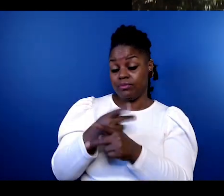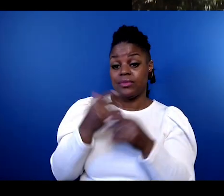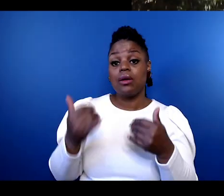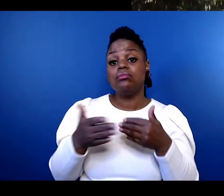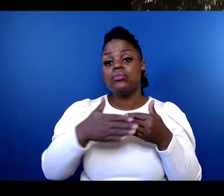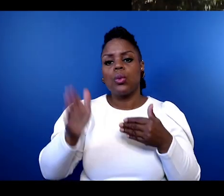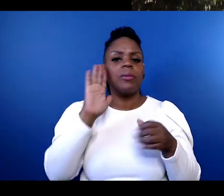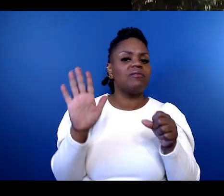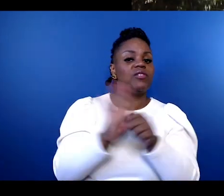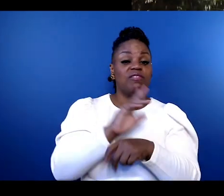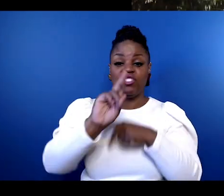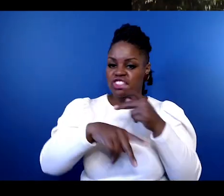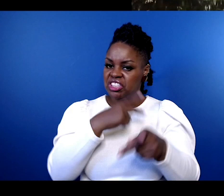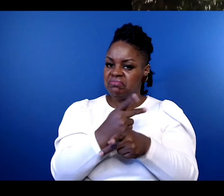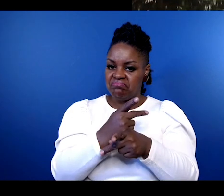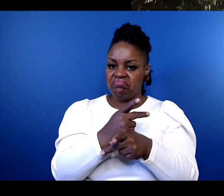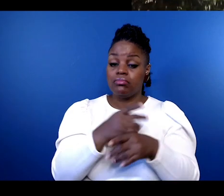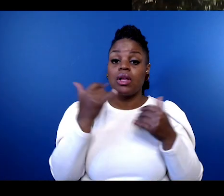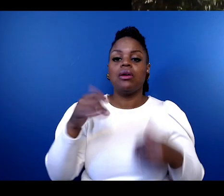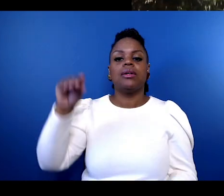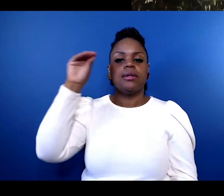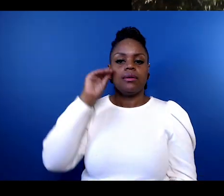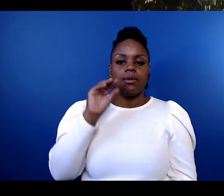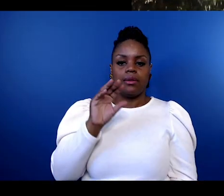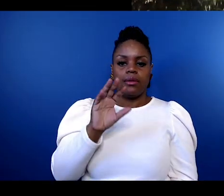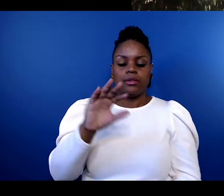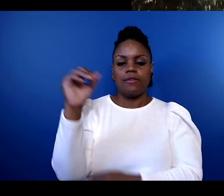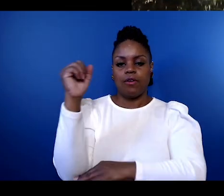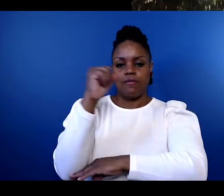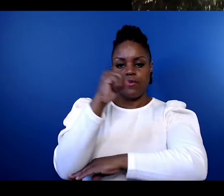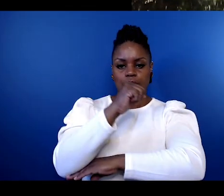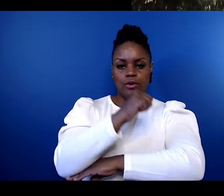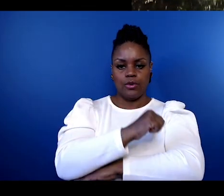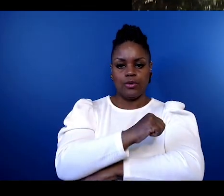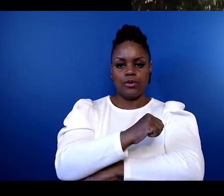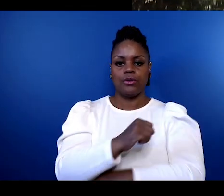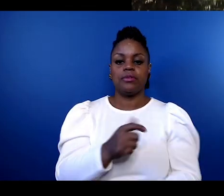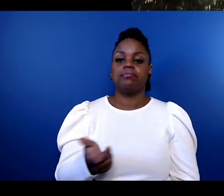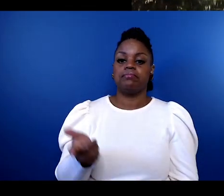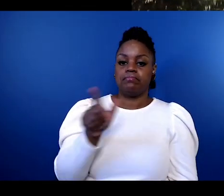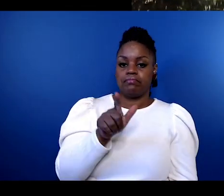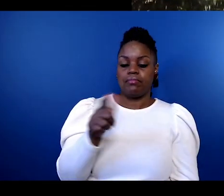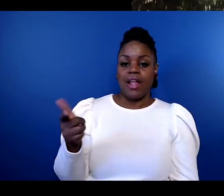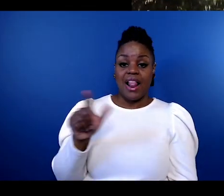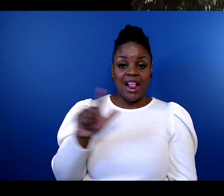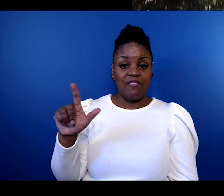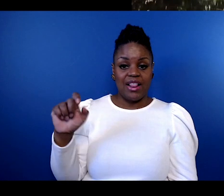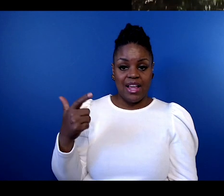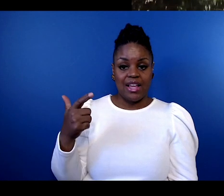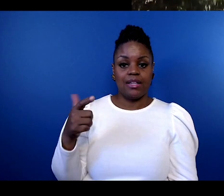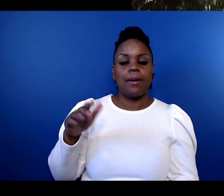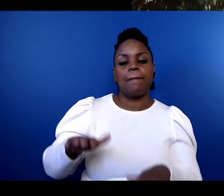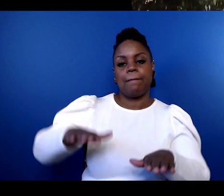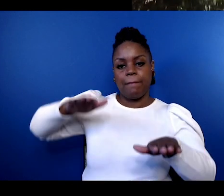Then 8-point pose, dropping the knees, chest, and chin. or chaturanga, which is your half